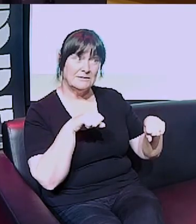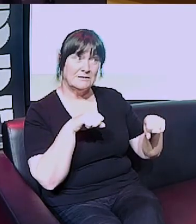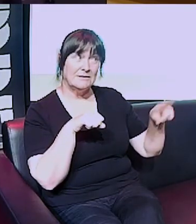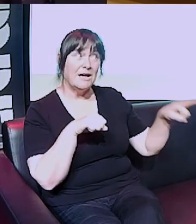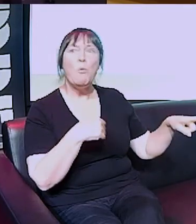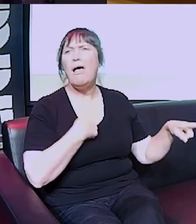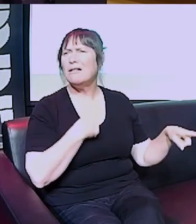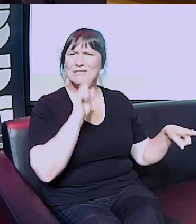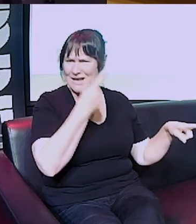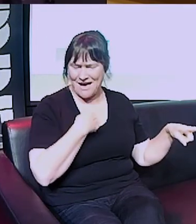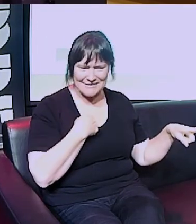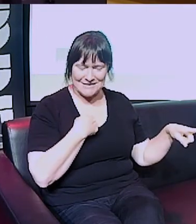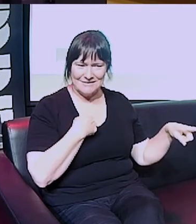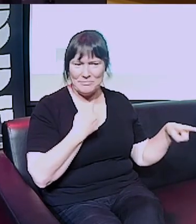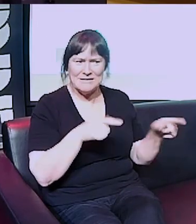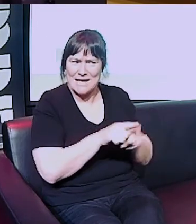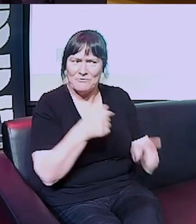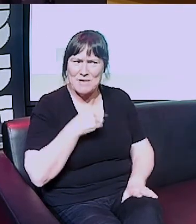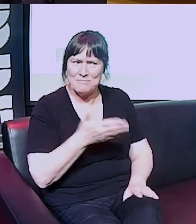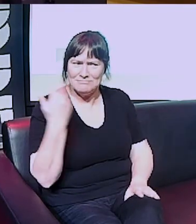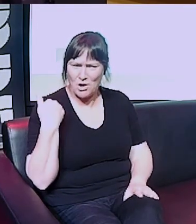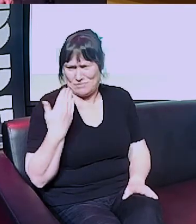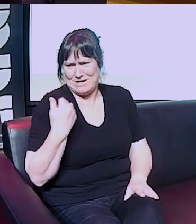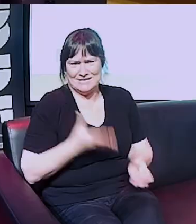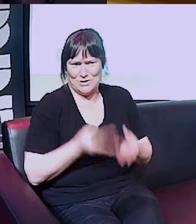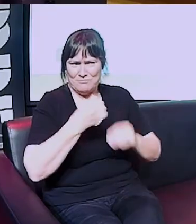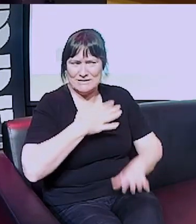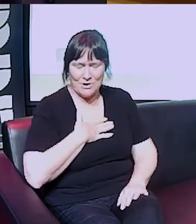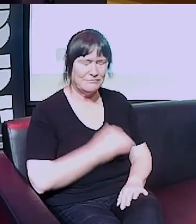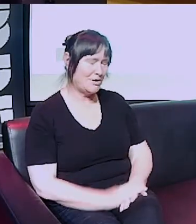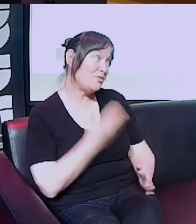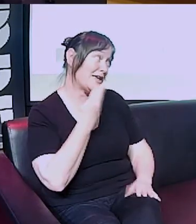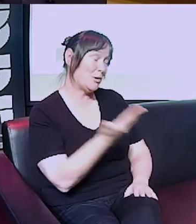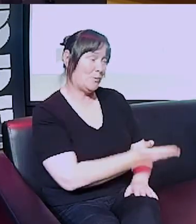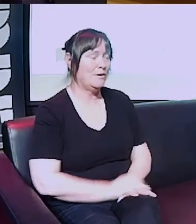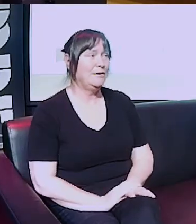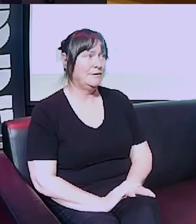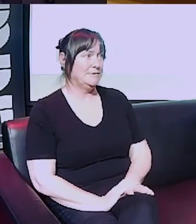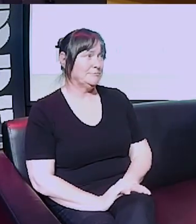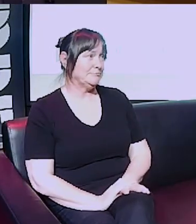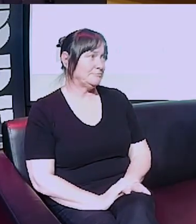ago either, so we'll give some fairness there. Sharon, thank you very much for your time. Thank you.